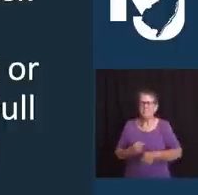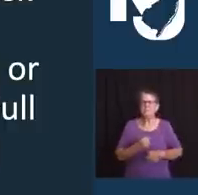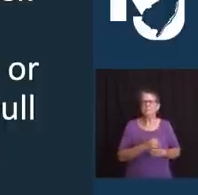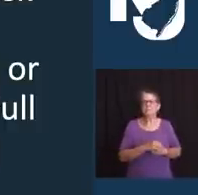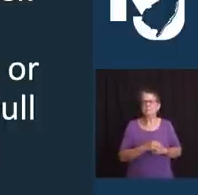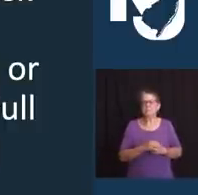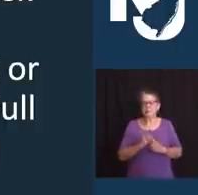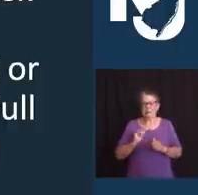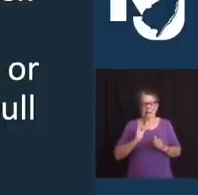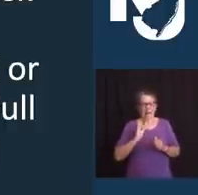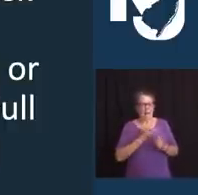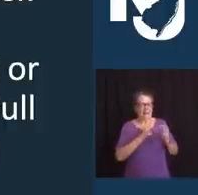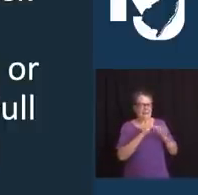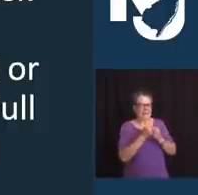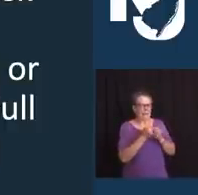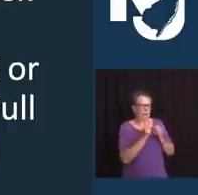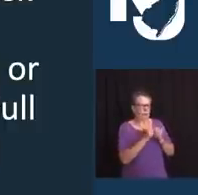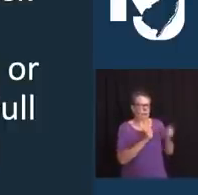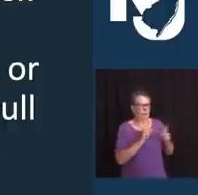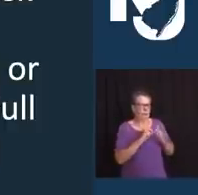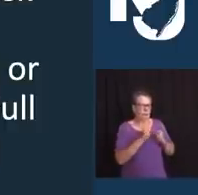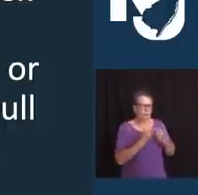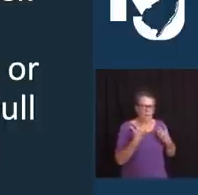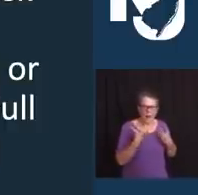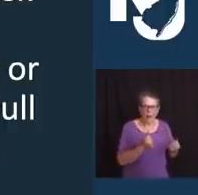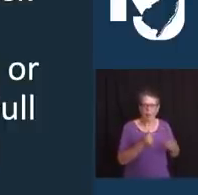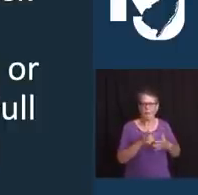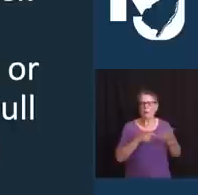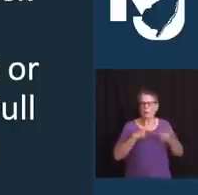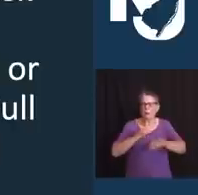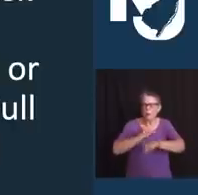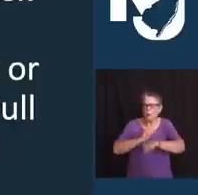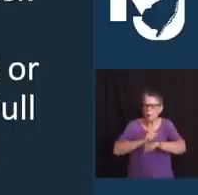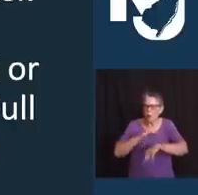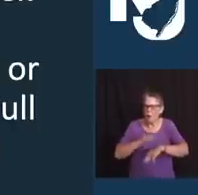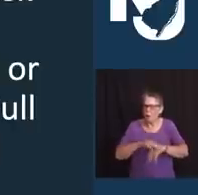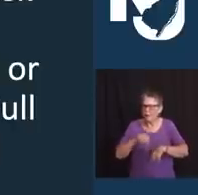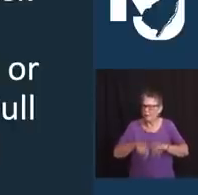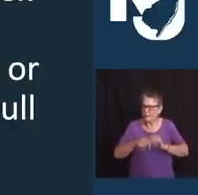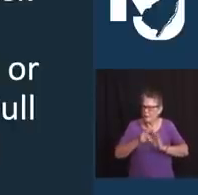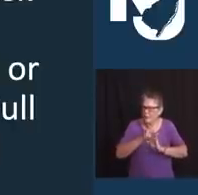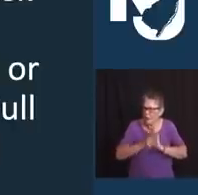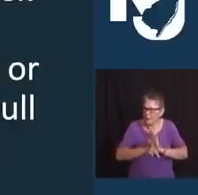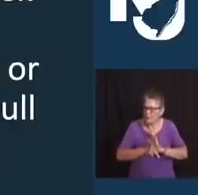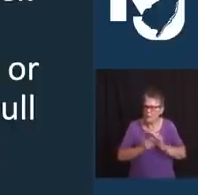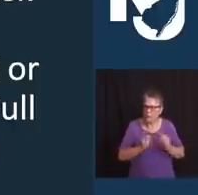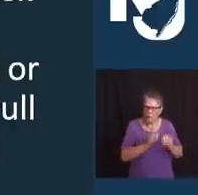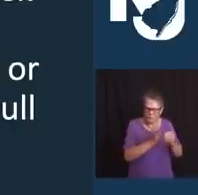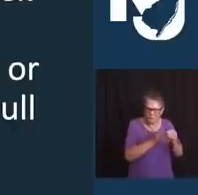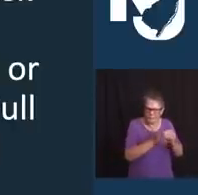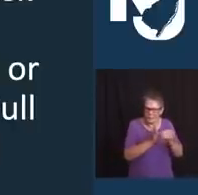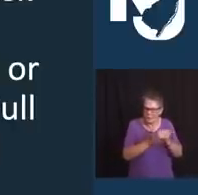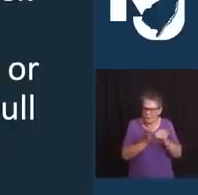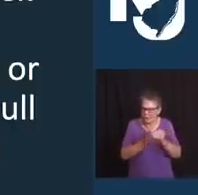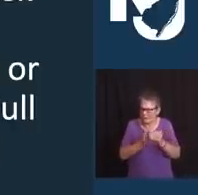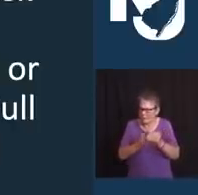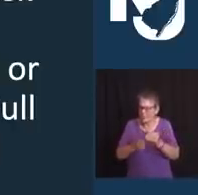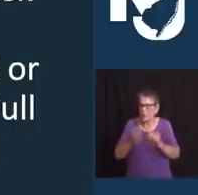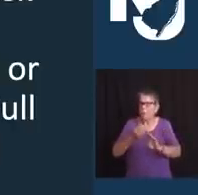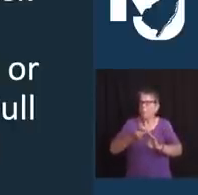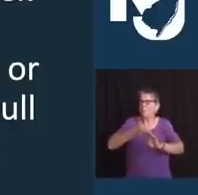continue to work on finalizing all the details of this policy prior to the September 7th effective date of this